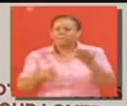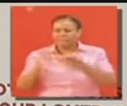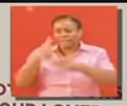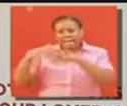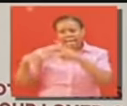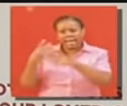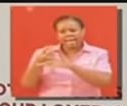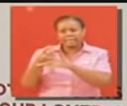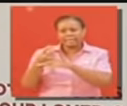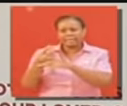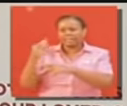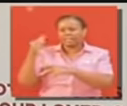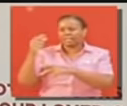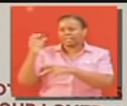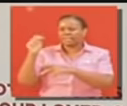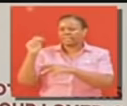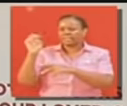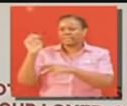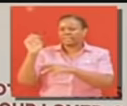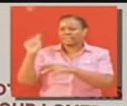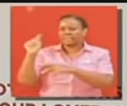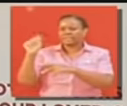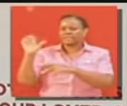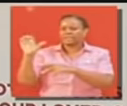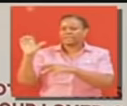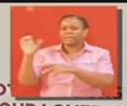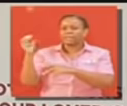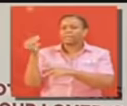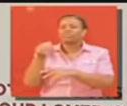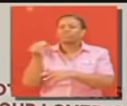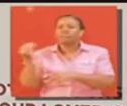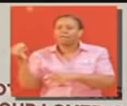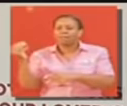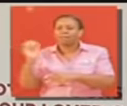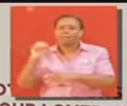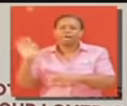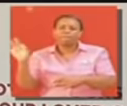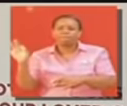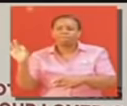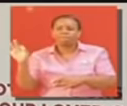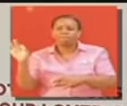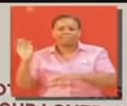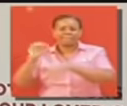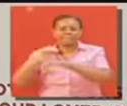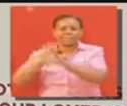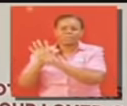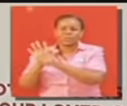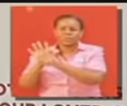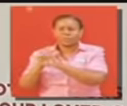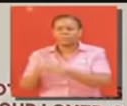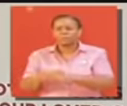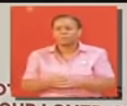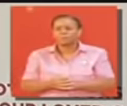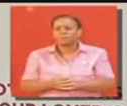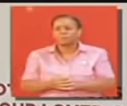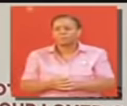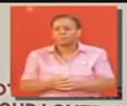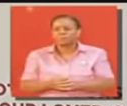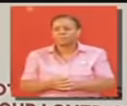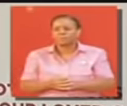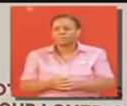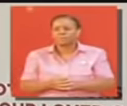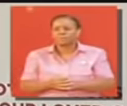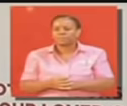the virus's coating, those are the antigen tests. So in the scale of things, the PCR and the